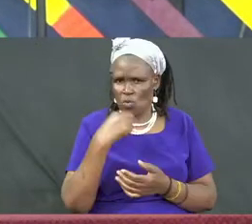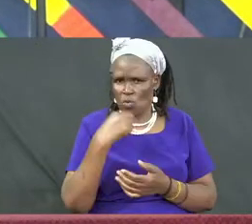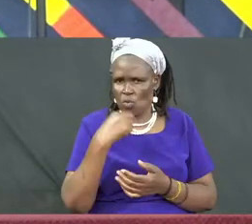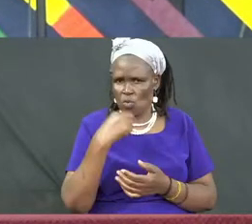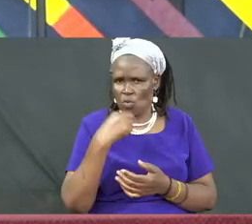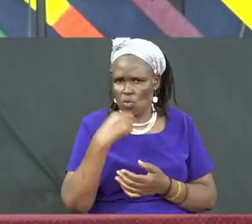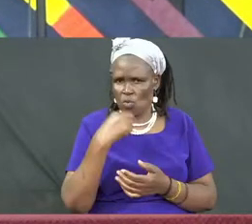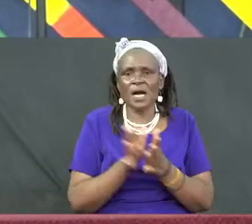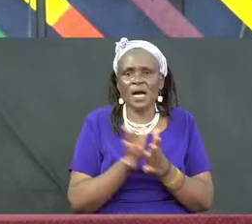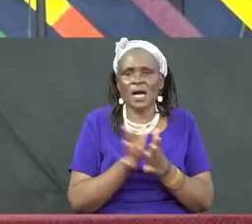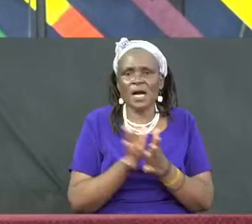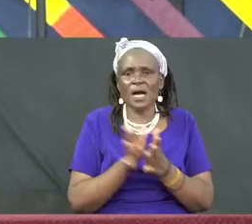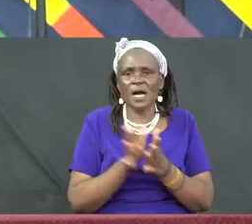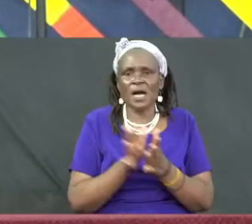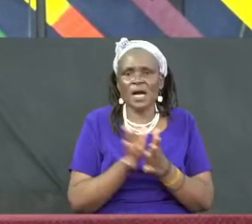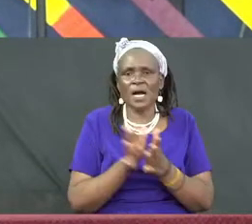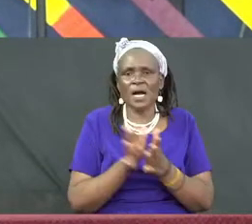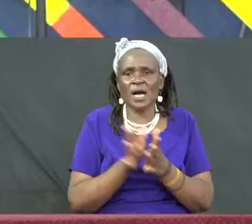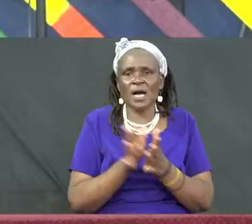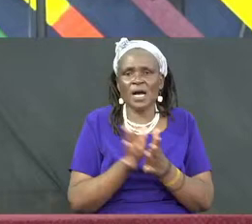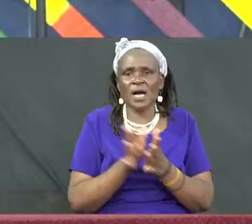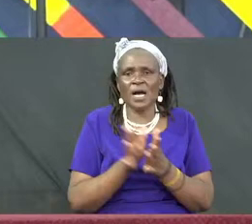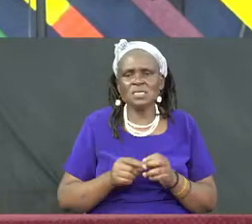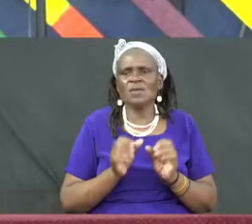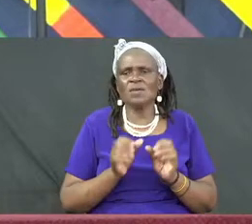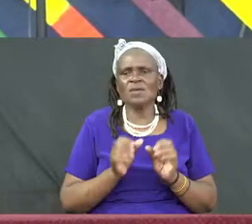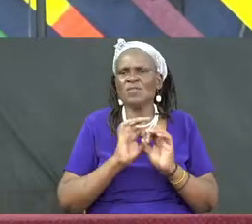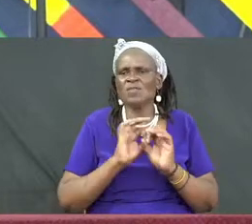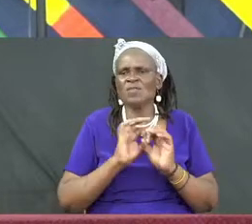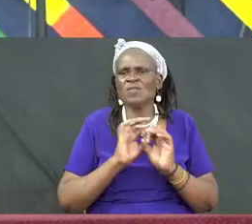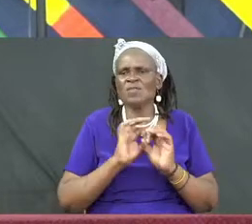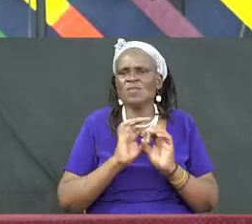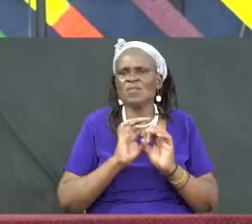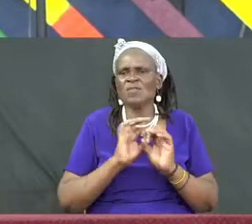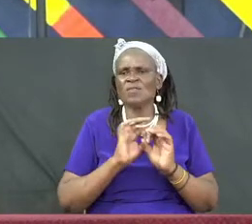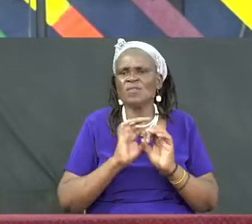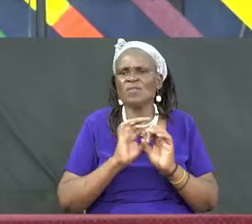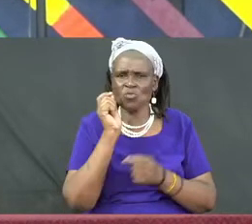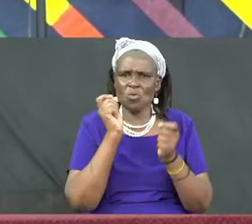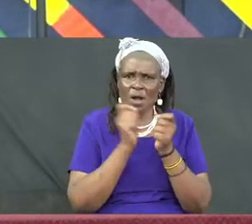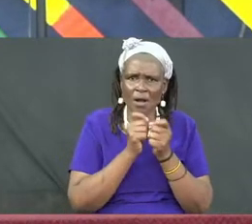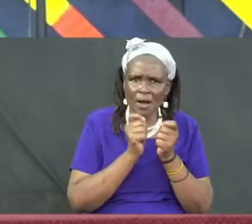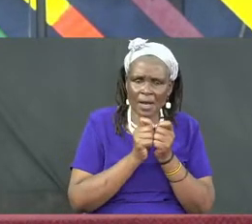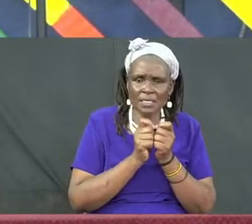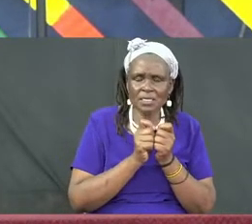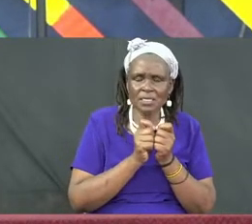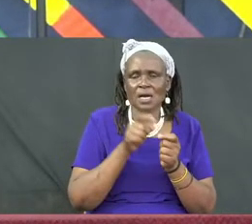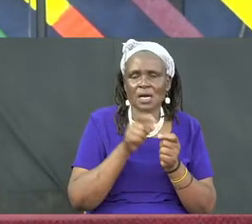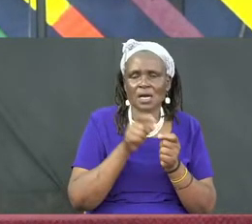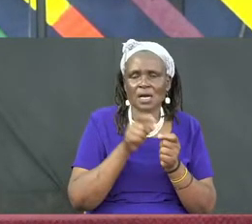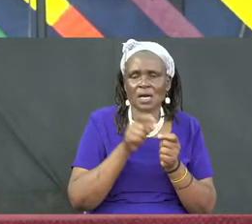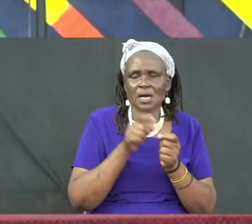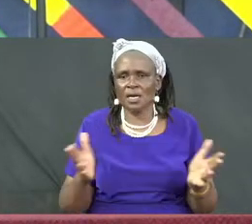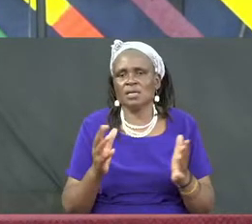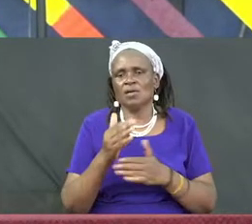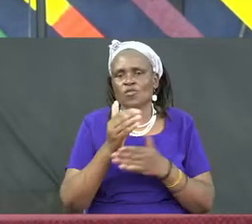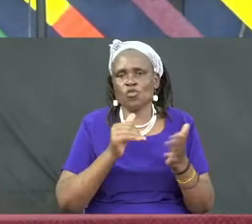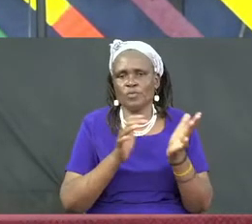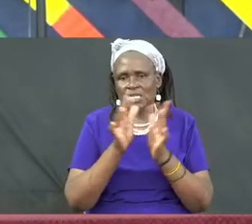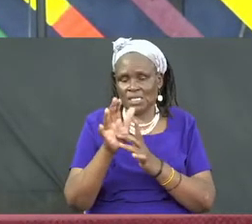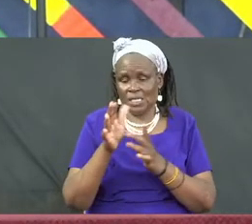And the activities that go on in your families grieve your heart. This is the encouragement from Jesus this